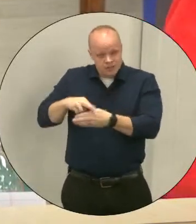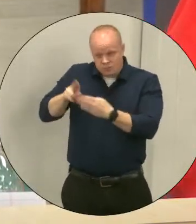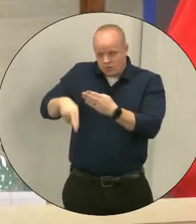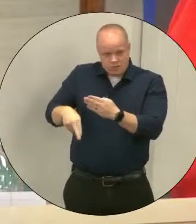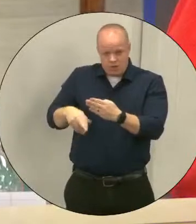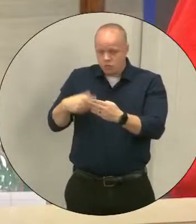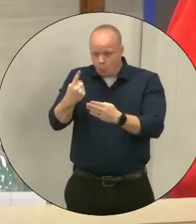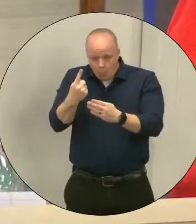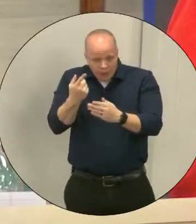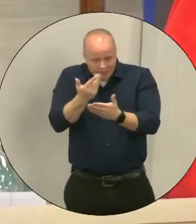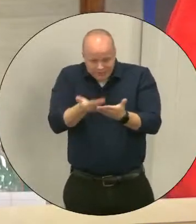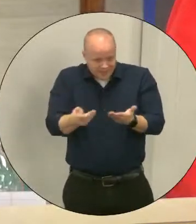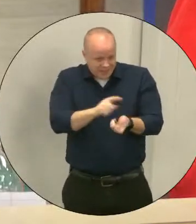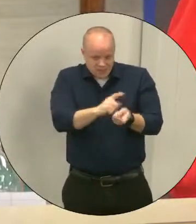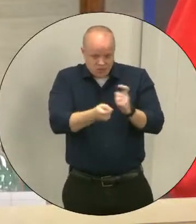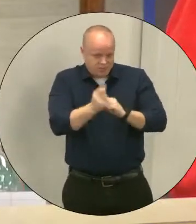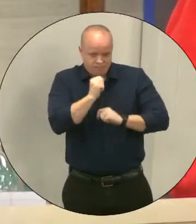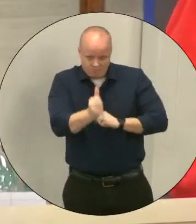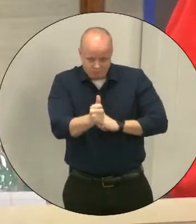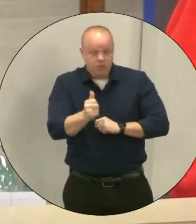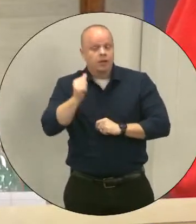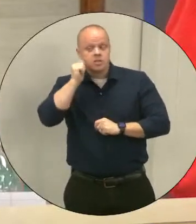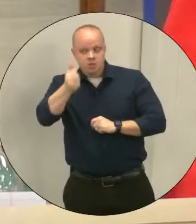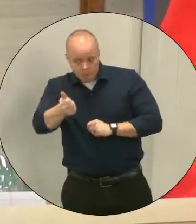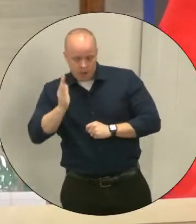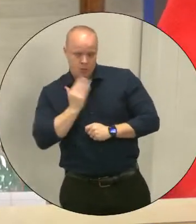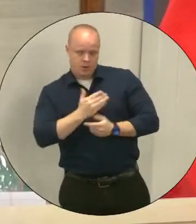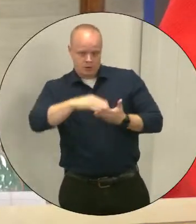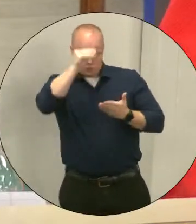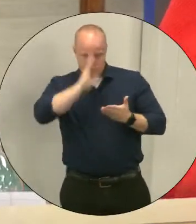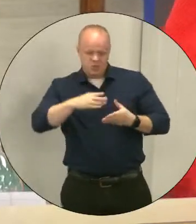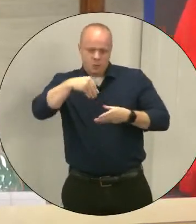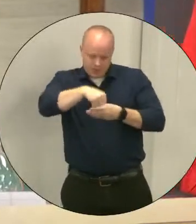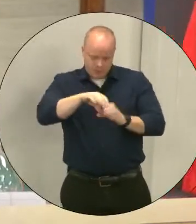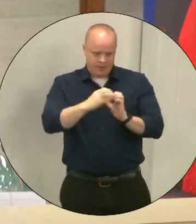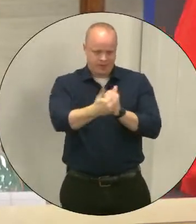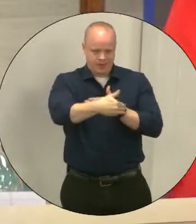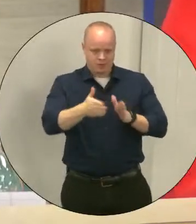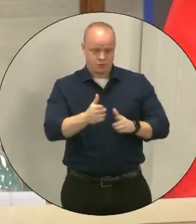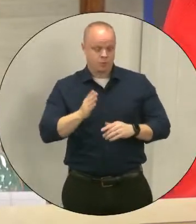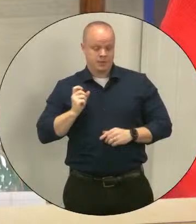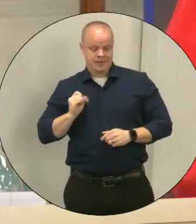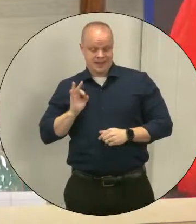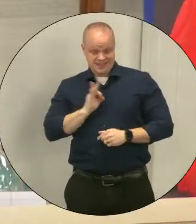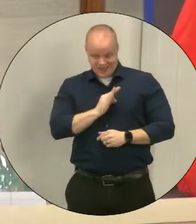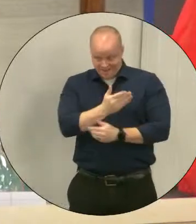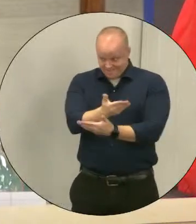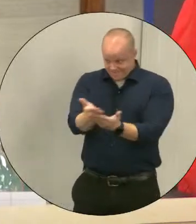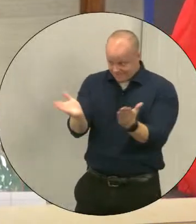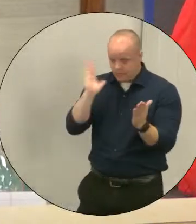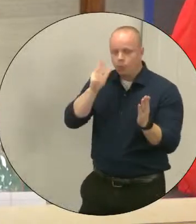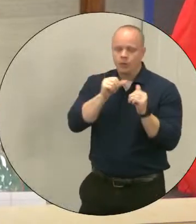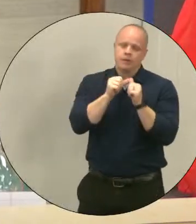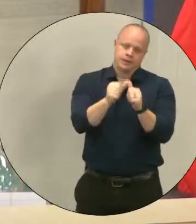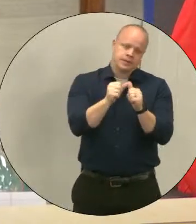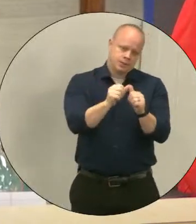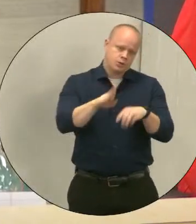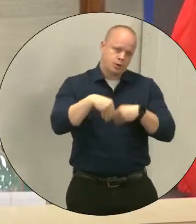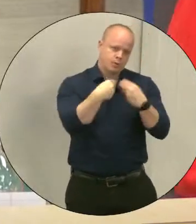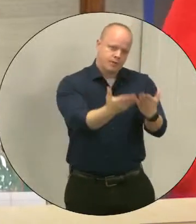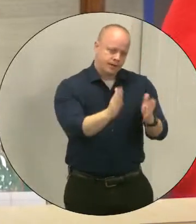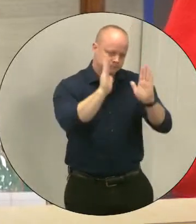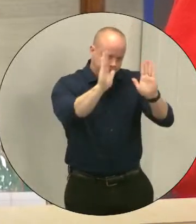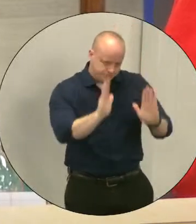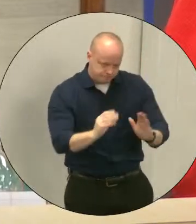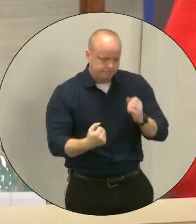remains unchanged. Tomorrow, our students will be in the classrooms, and the staff will continue to provide the